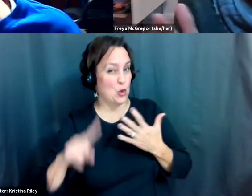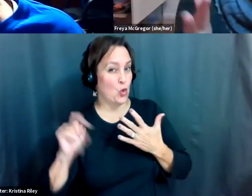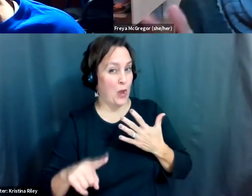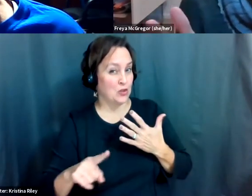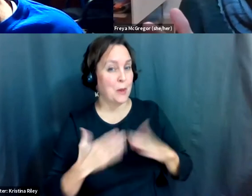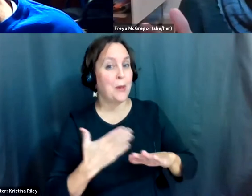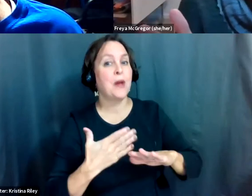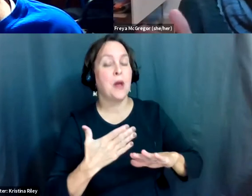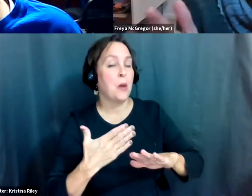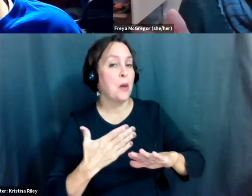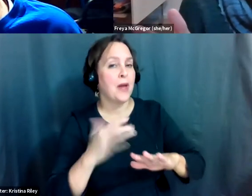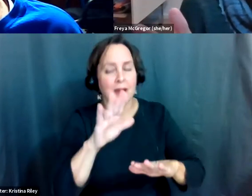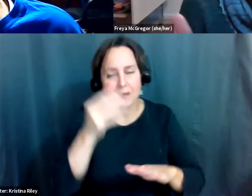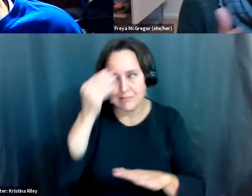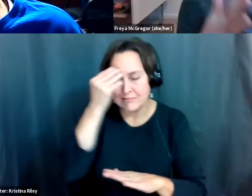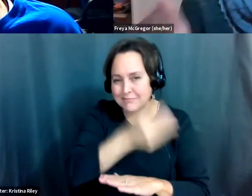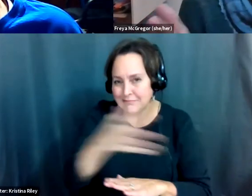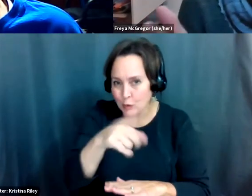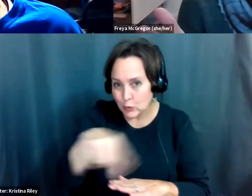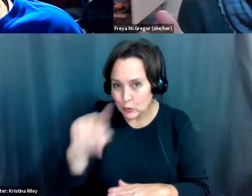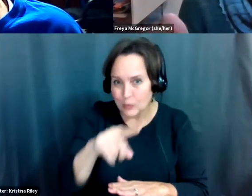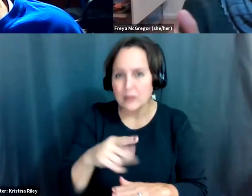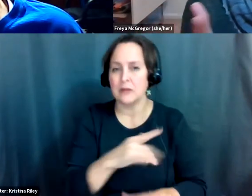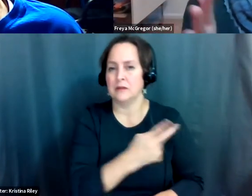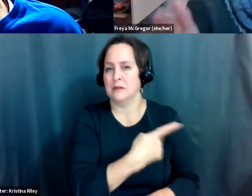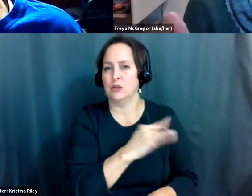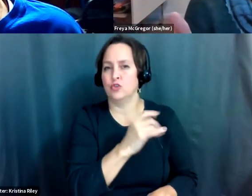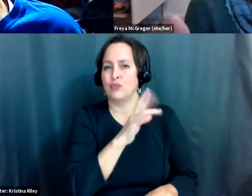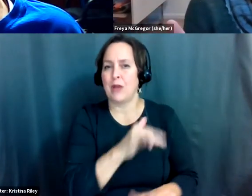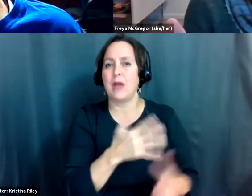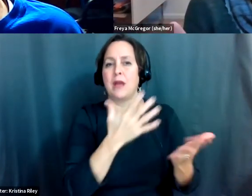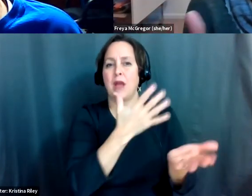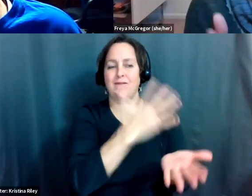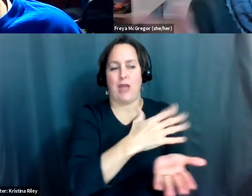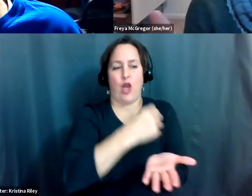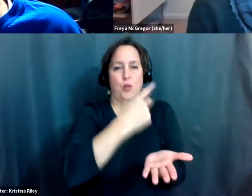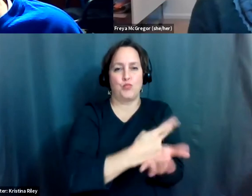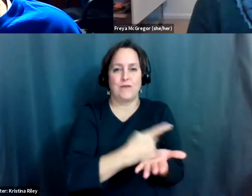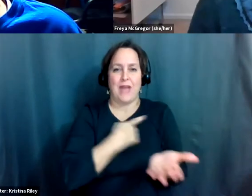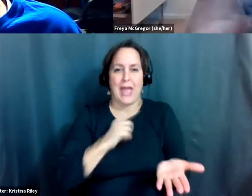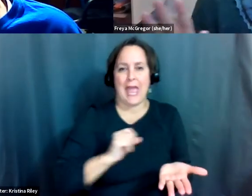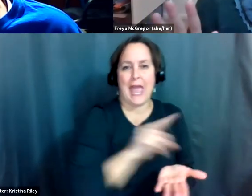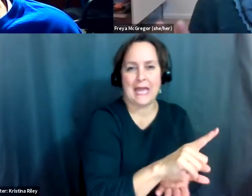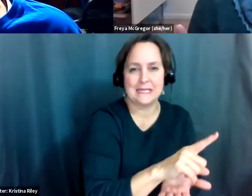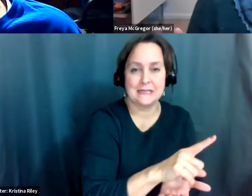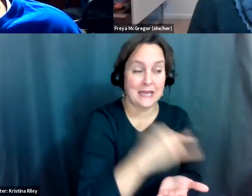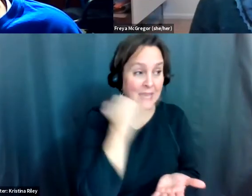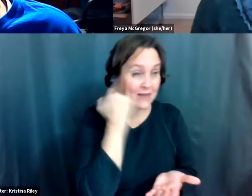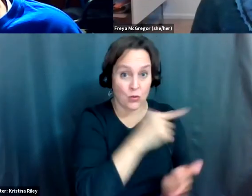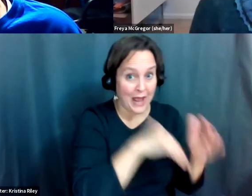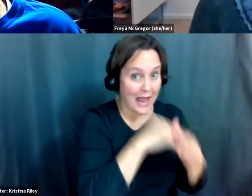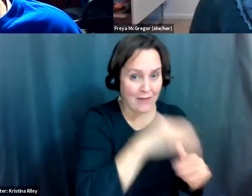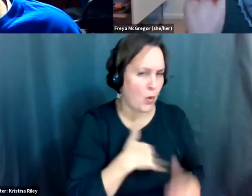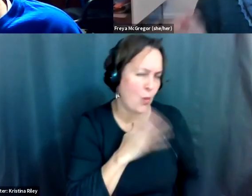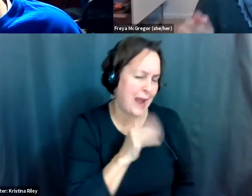let everyone know Jerry and I talked about these ahead of time. Um, he gave me his okay to ask them if he wasn't comfortable, I wouldn't be asking